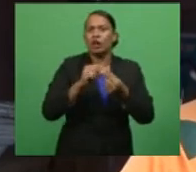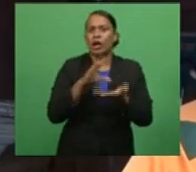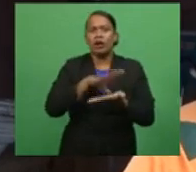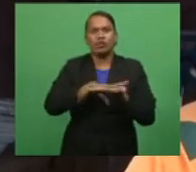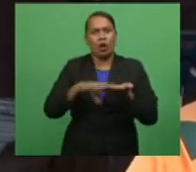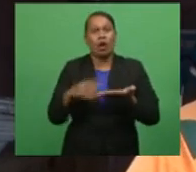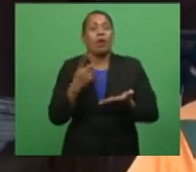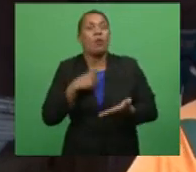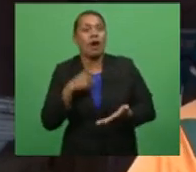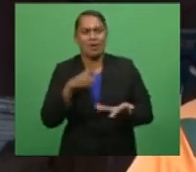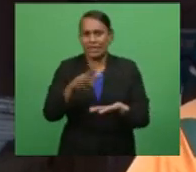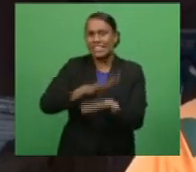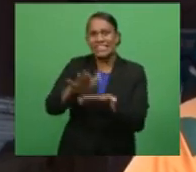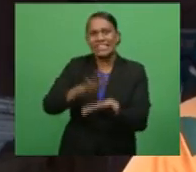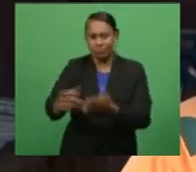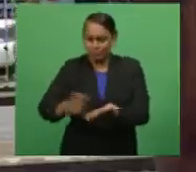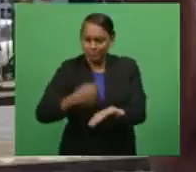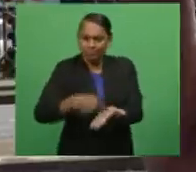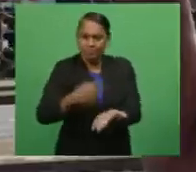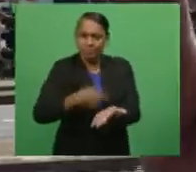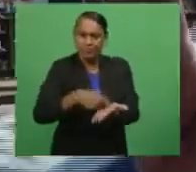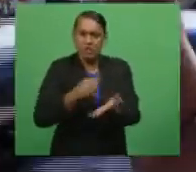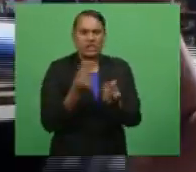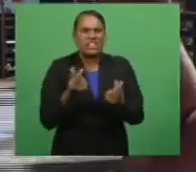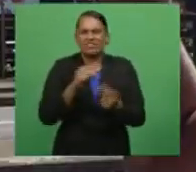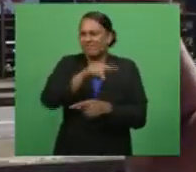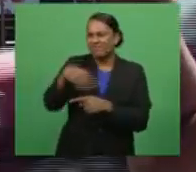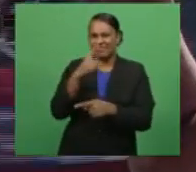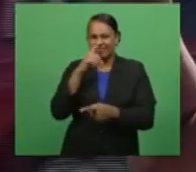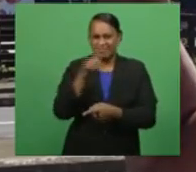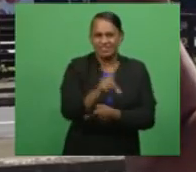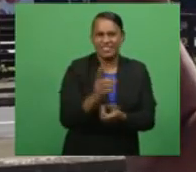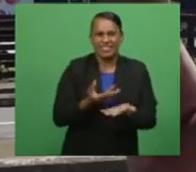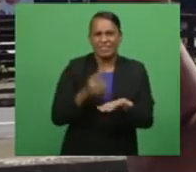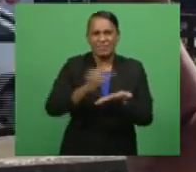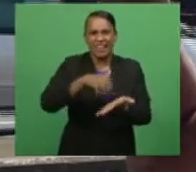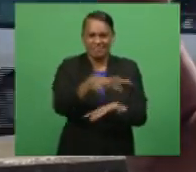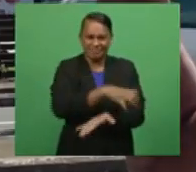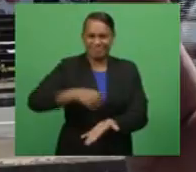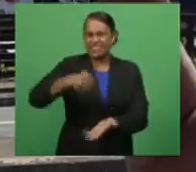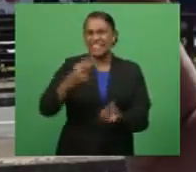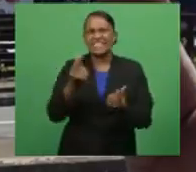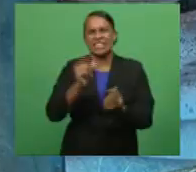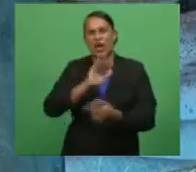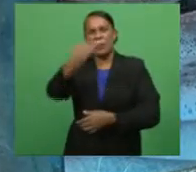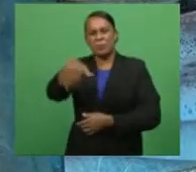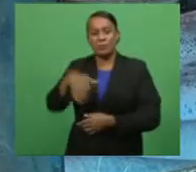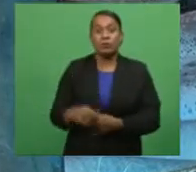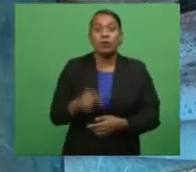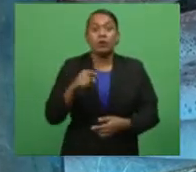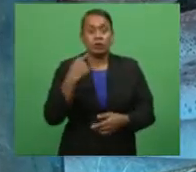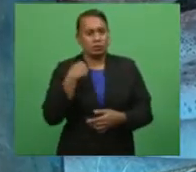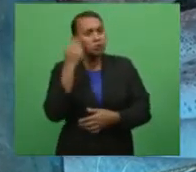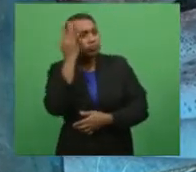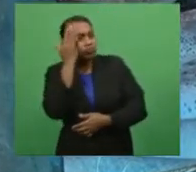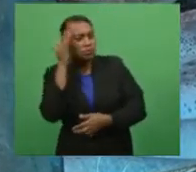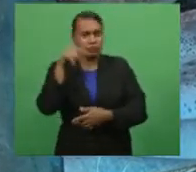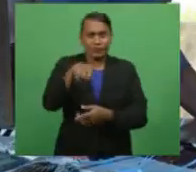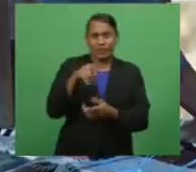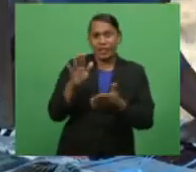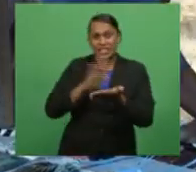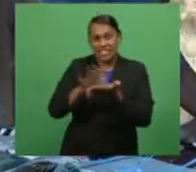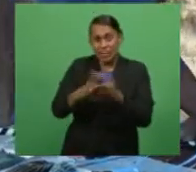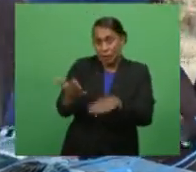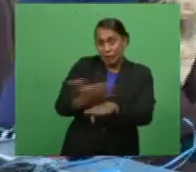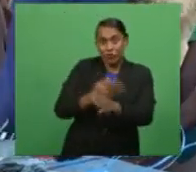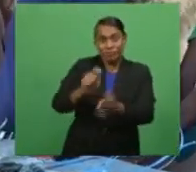our customers when they take the fish home. I think cleaning the fish before taking it home is a great idea. Firstly, it will help a